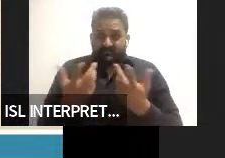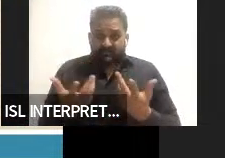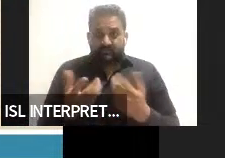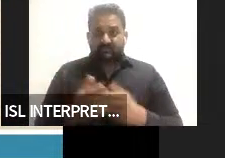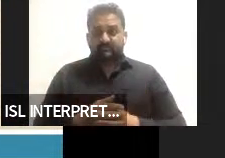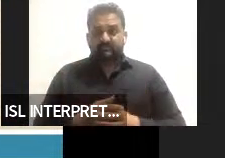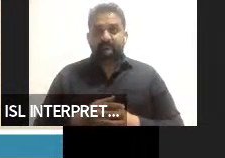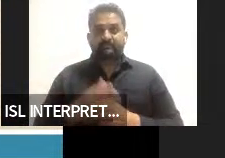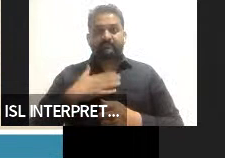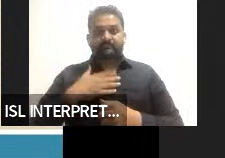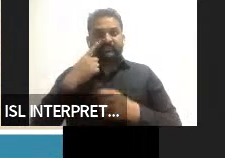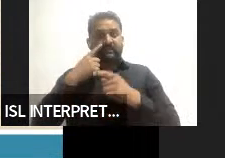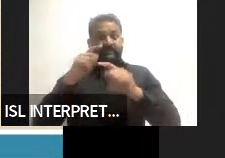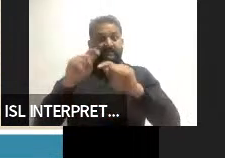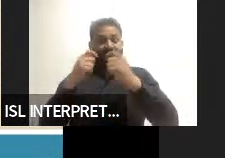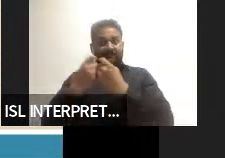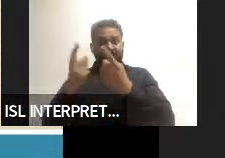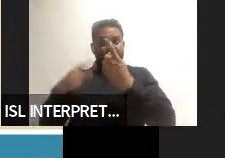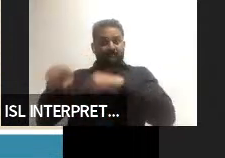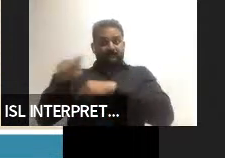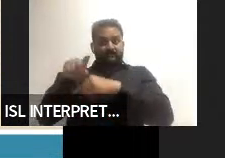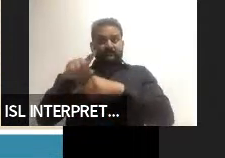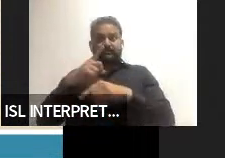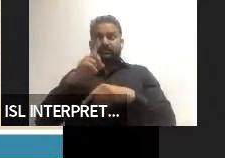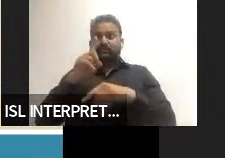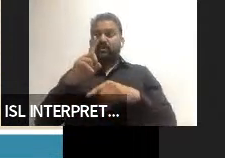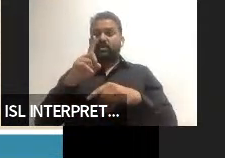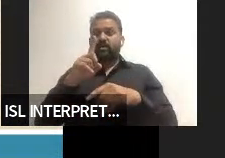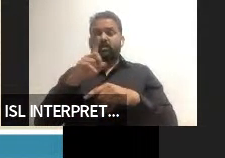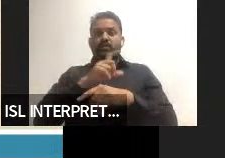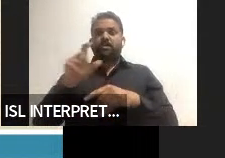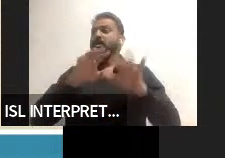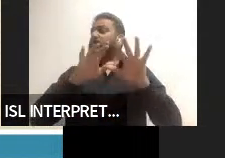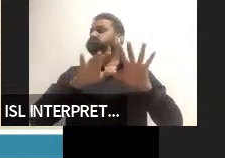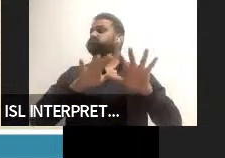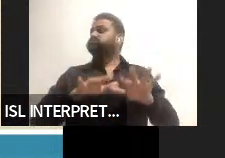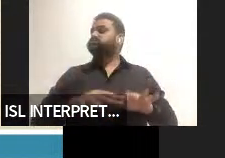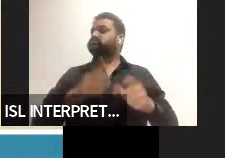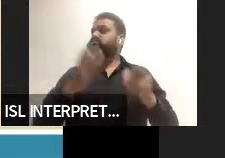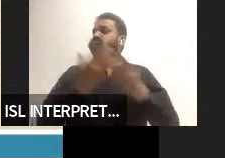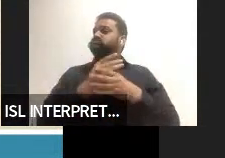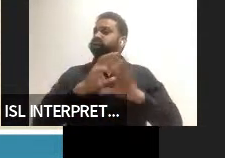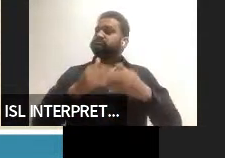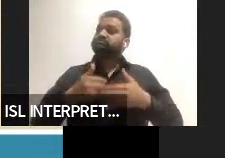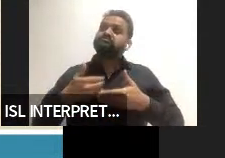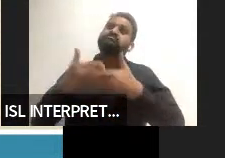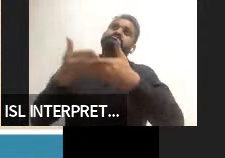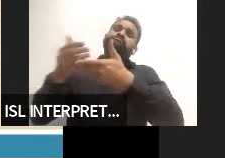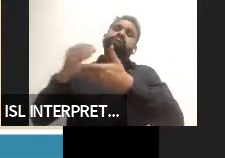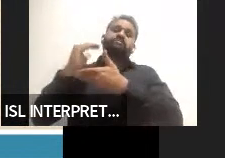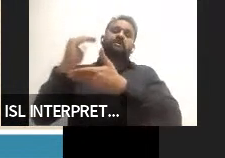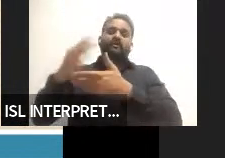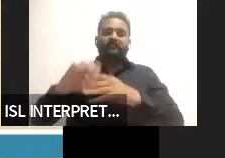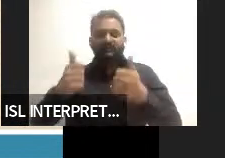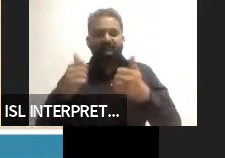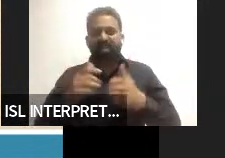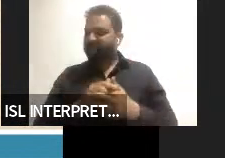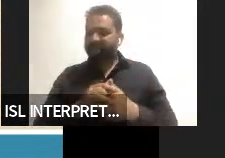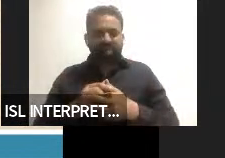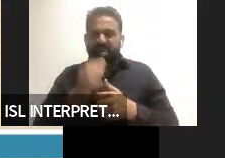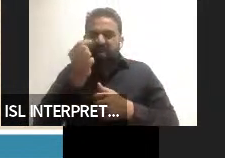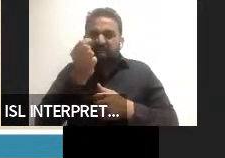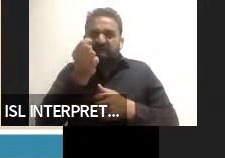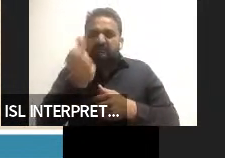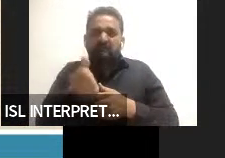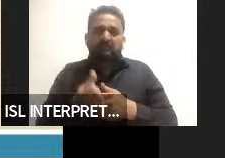have not seen a team which can write it in one week and they can also win an award. It will be very rare to see that. For that,